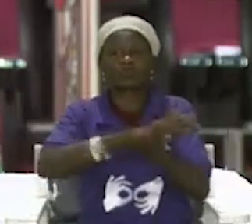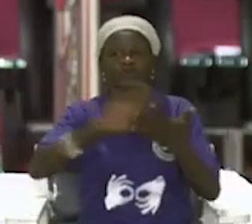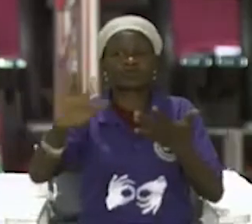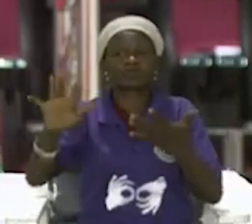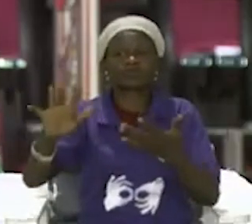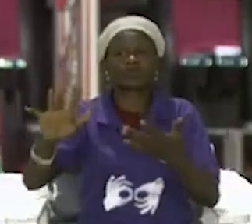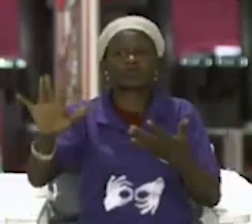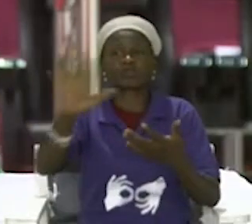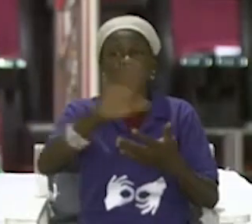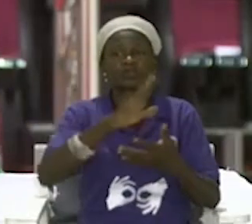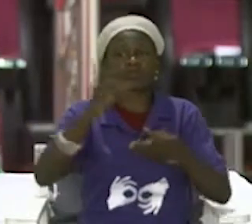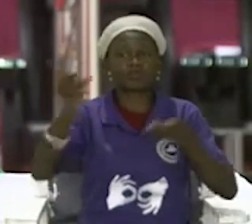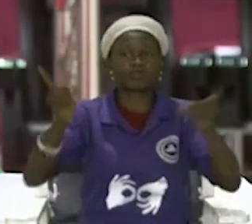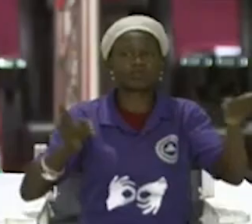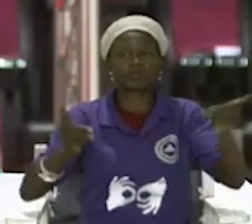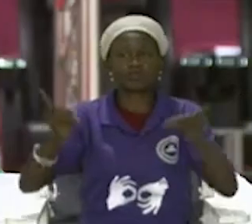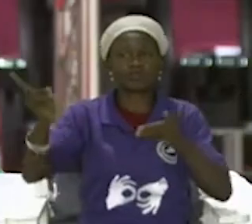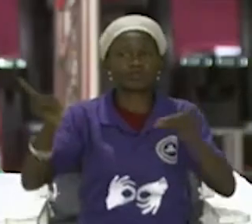your dominion.